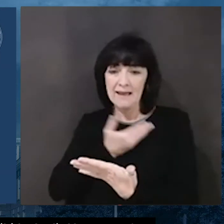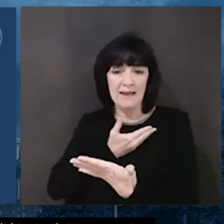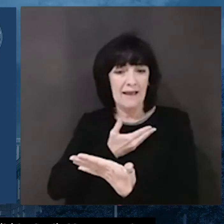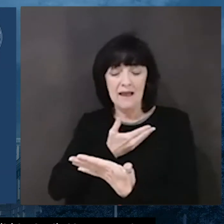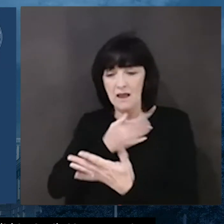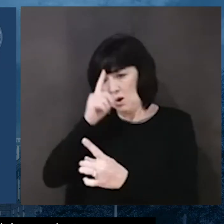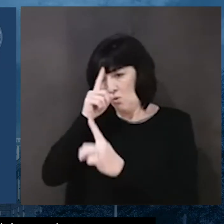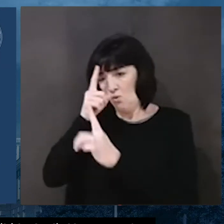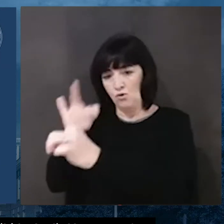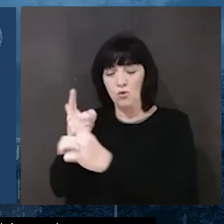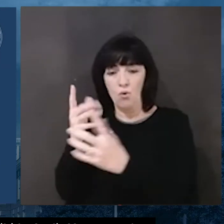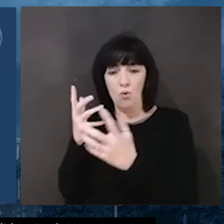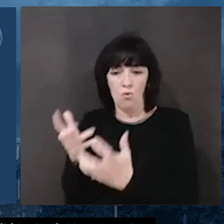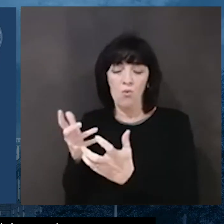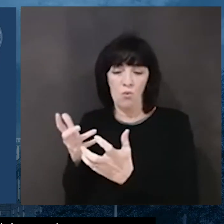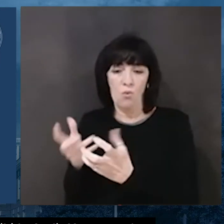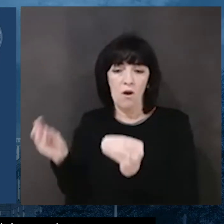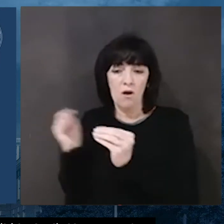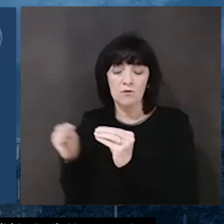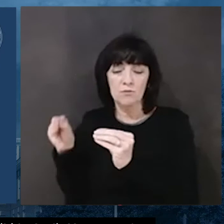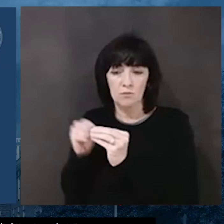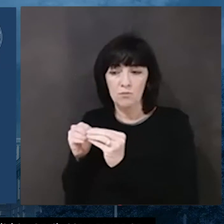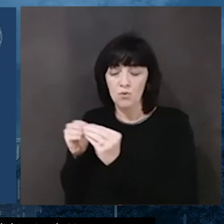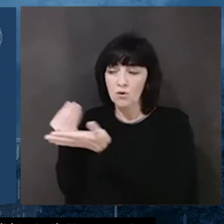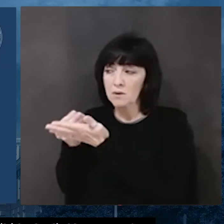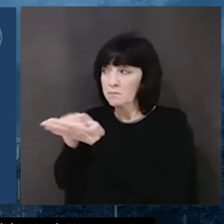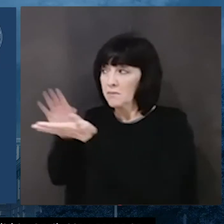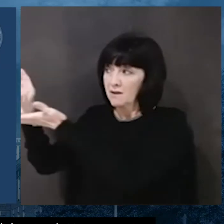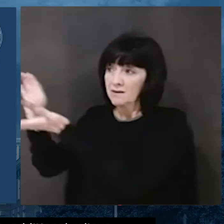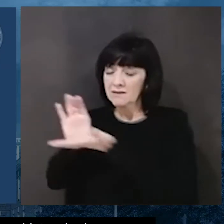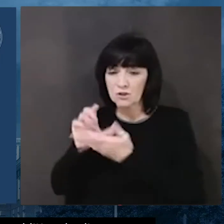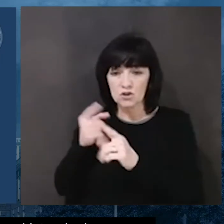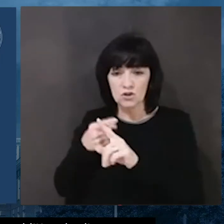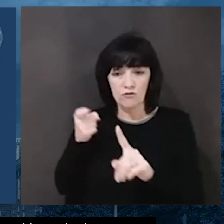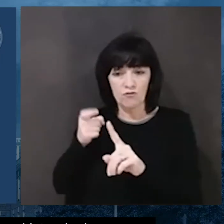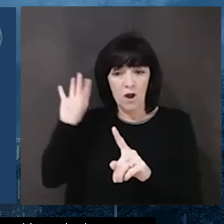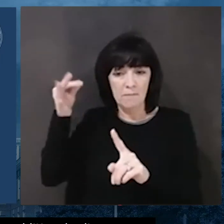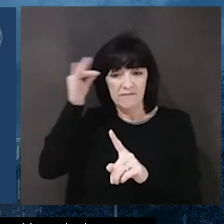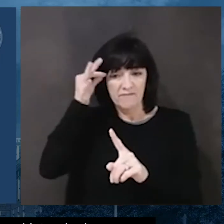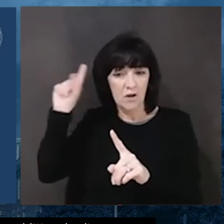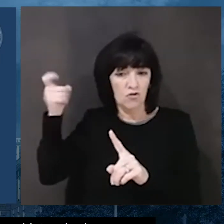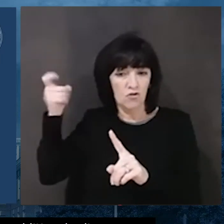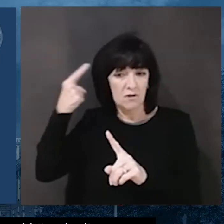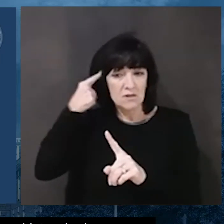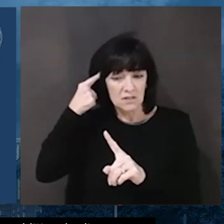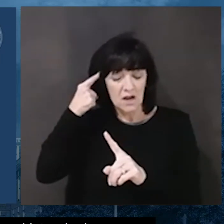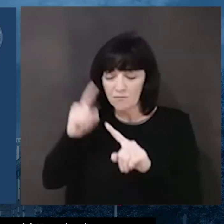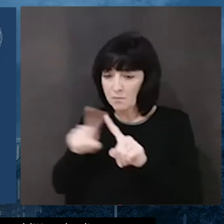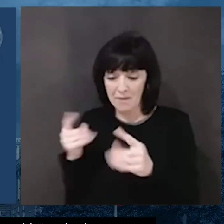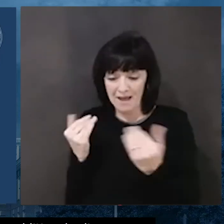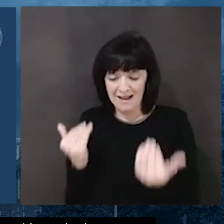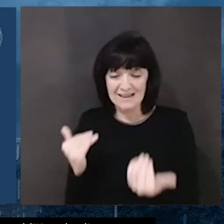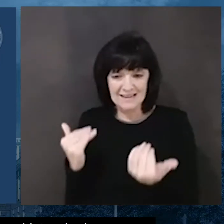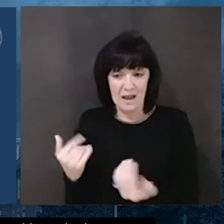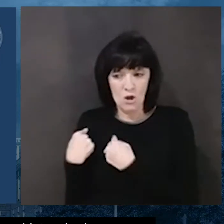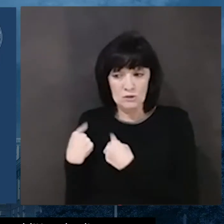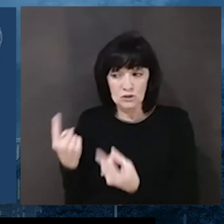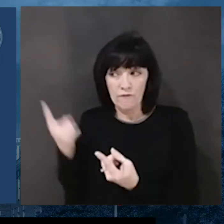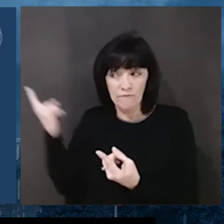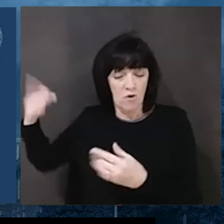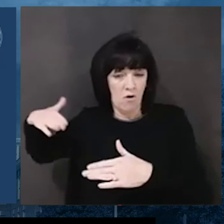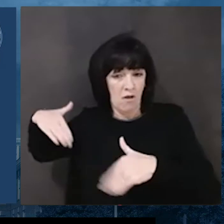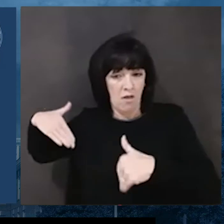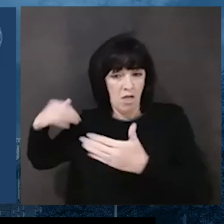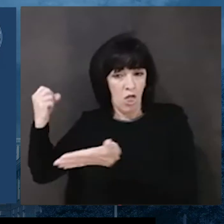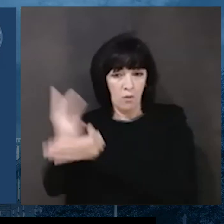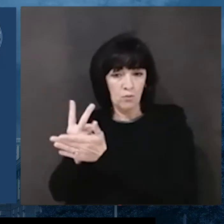relief resources, but right now we've got to work with what we have. And so, yeah, all the things that you've mentioned are things